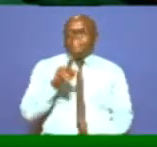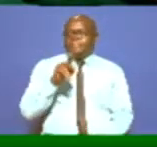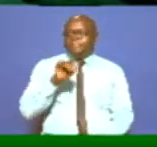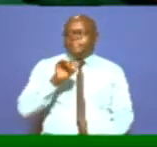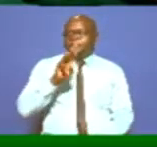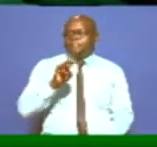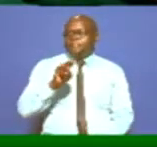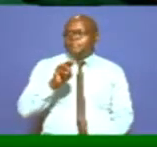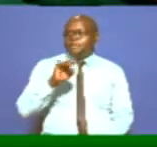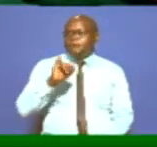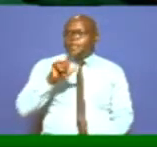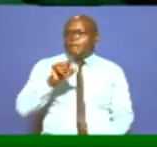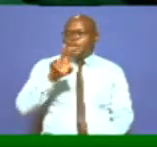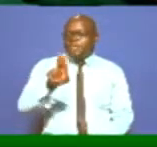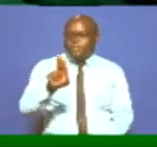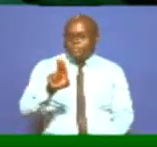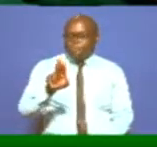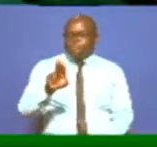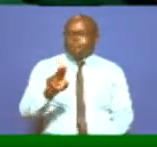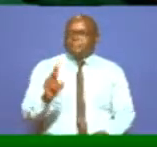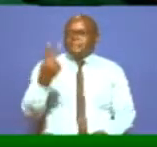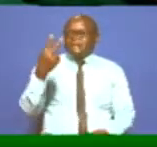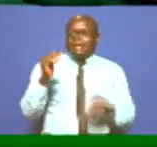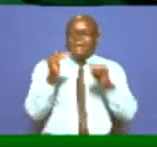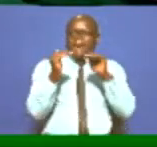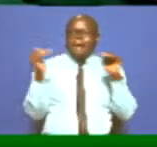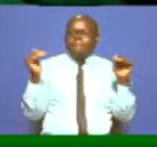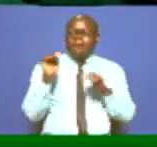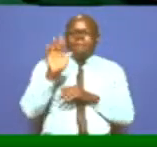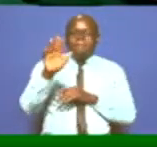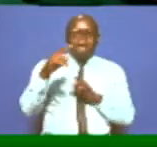a bill at the second stage.